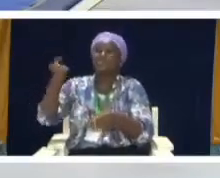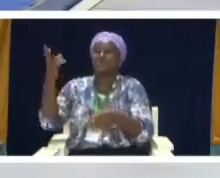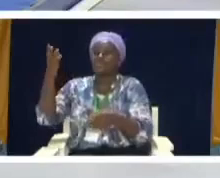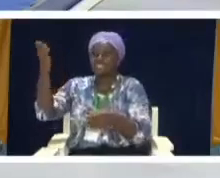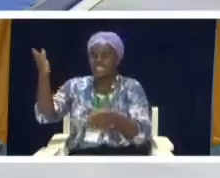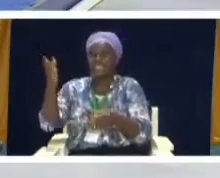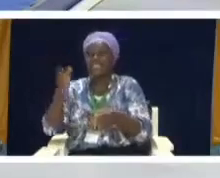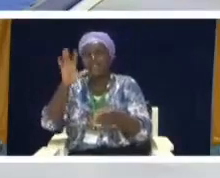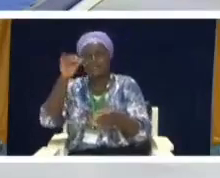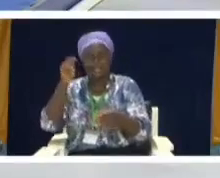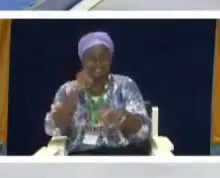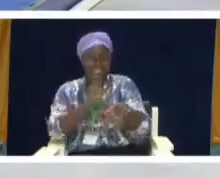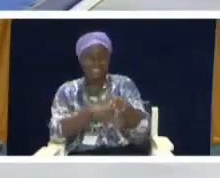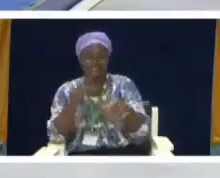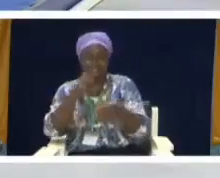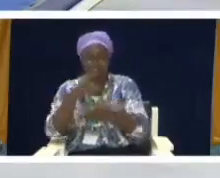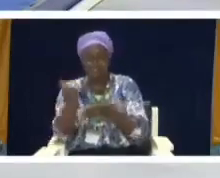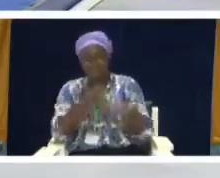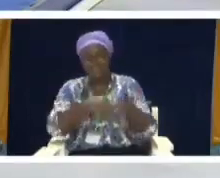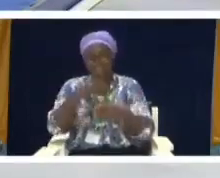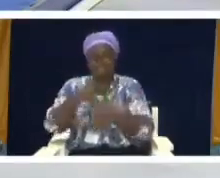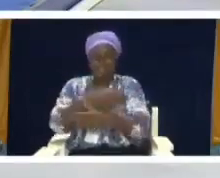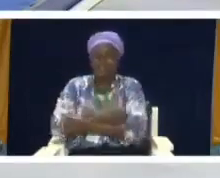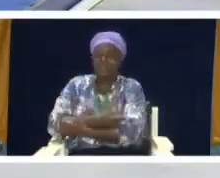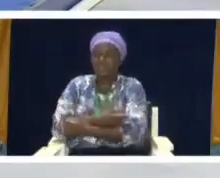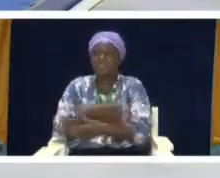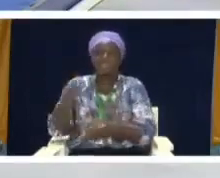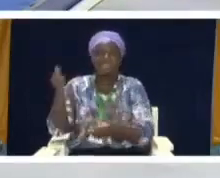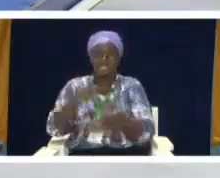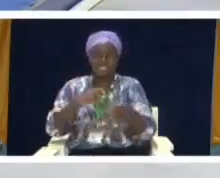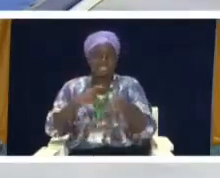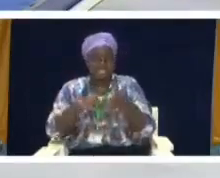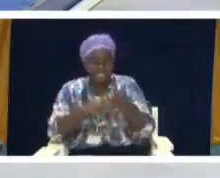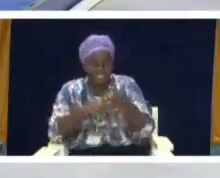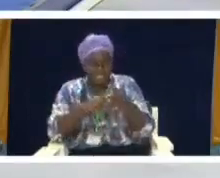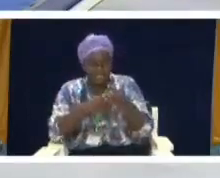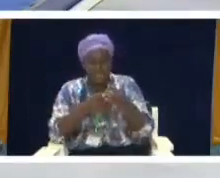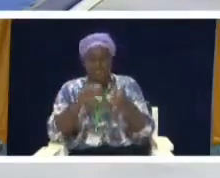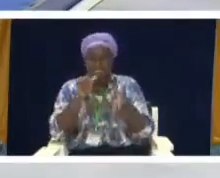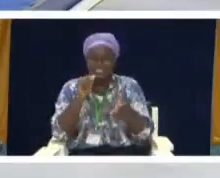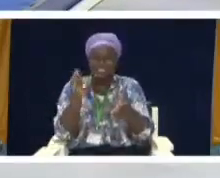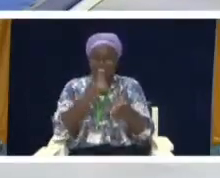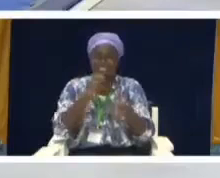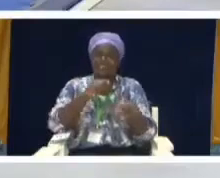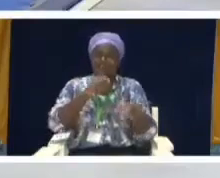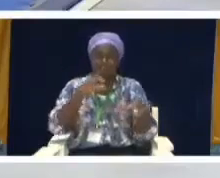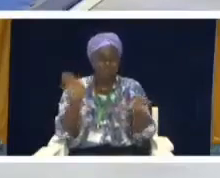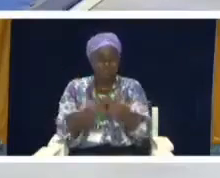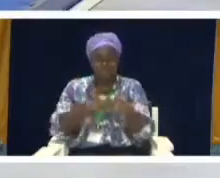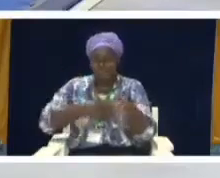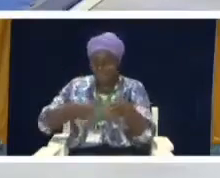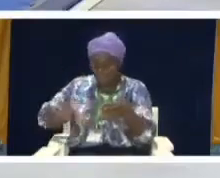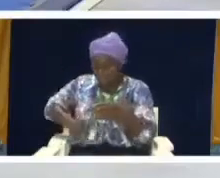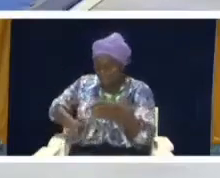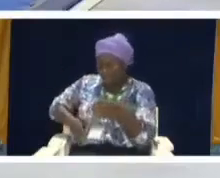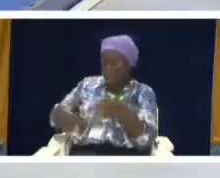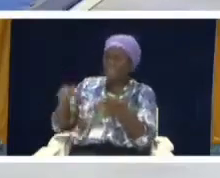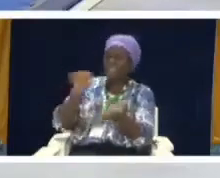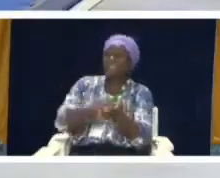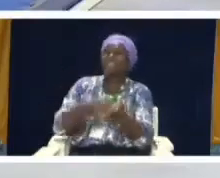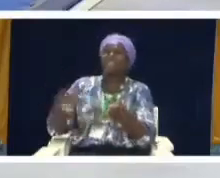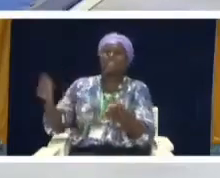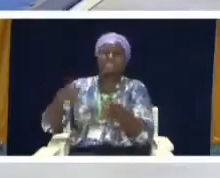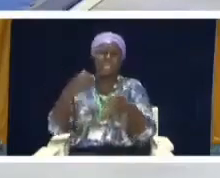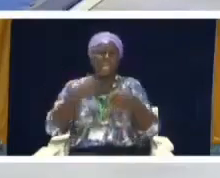But by the time they brought out the baby, they discovered that they cannot close my tummy again. So they had to fight for